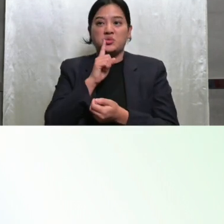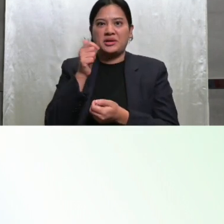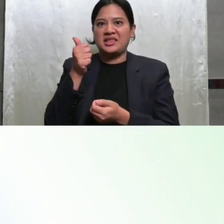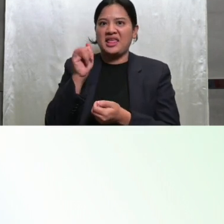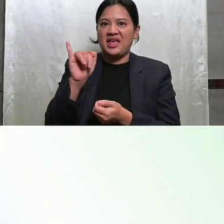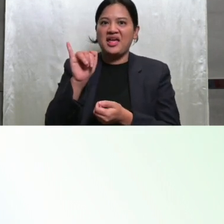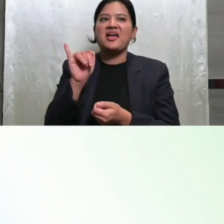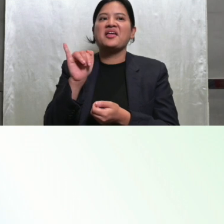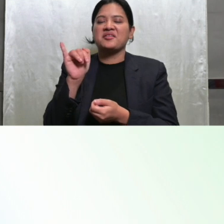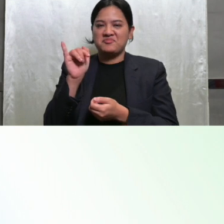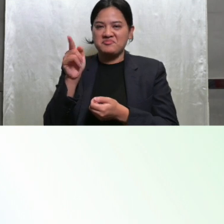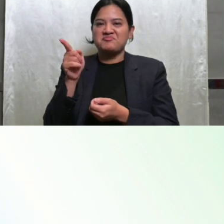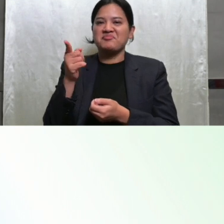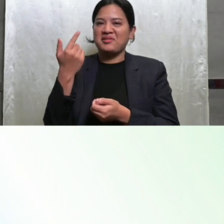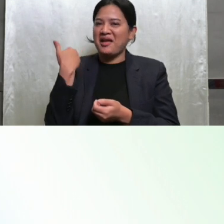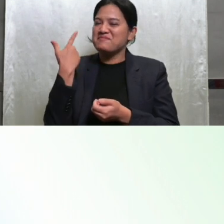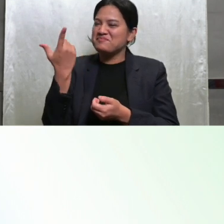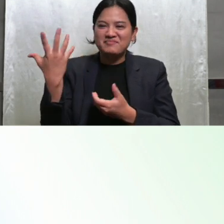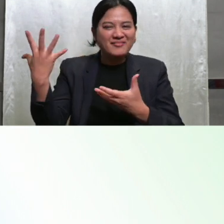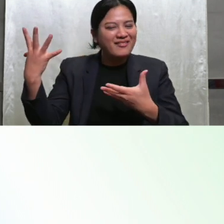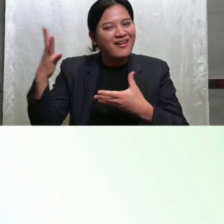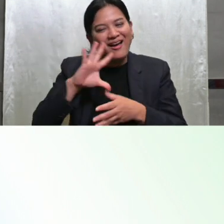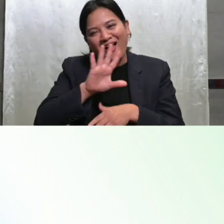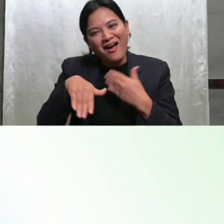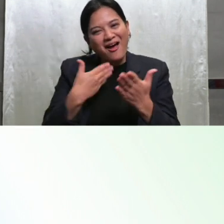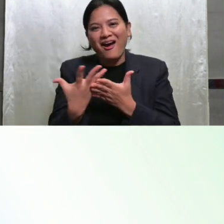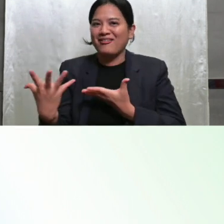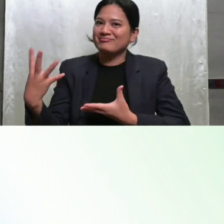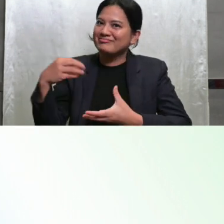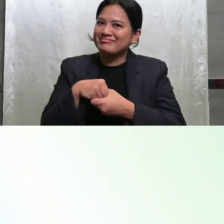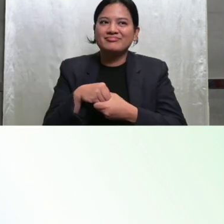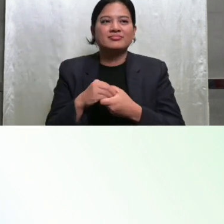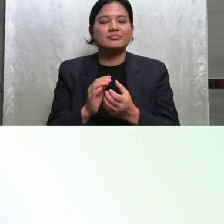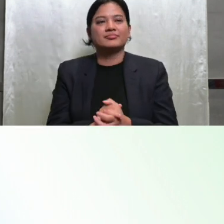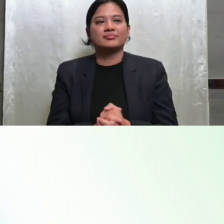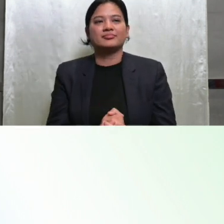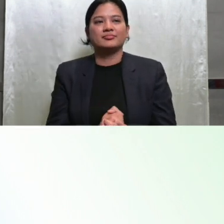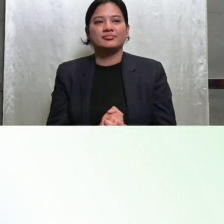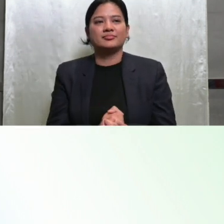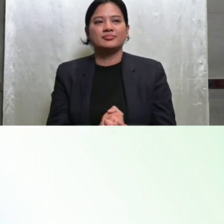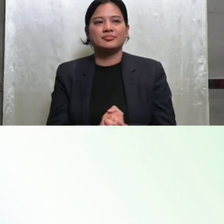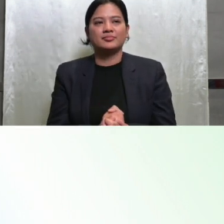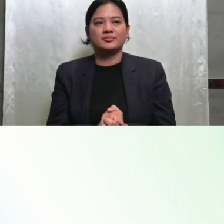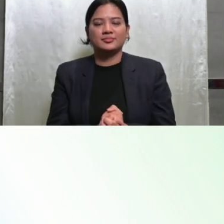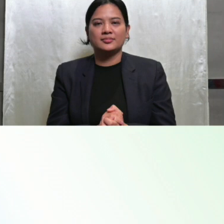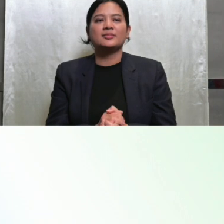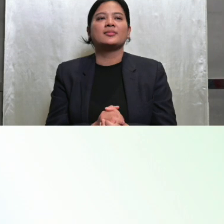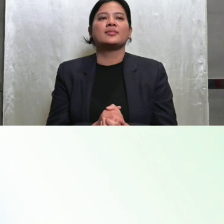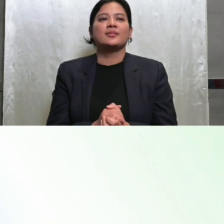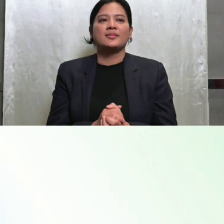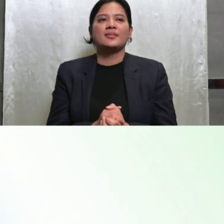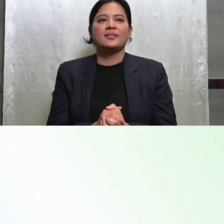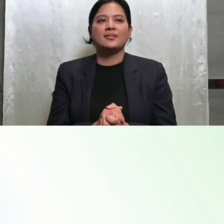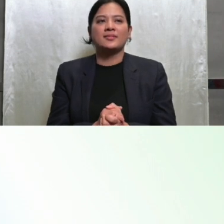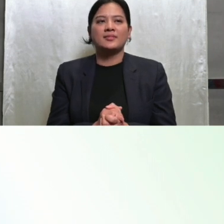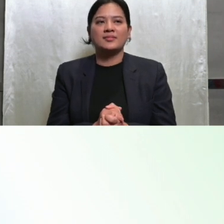students taking Improve Your Resume with using Gen AI tools. So we have that. And of course, I will be